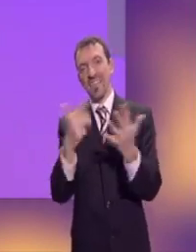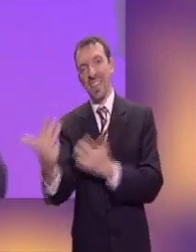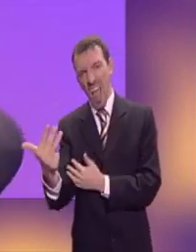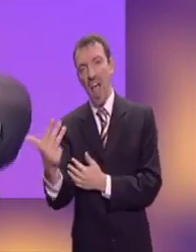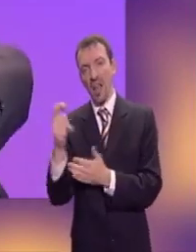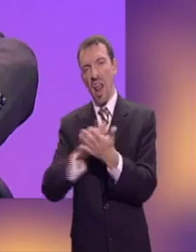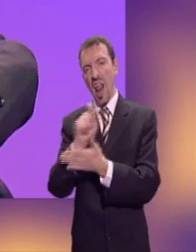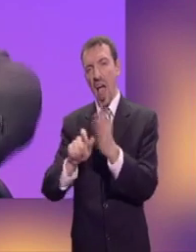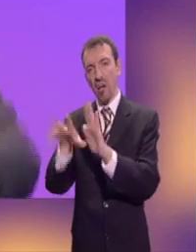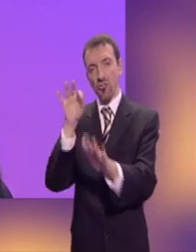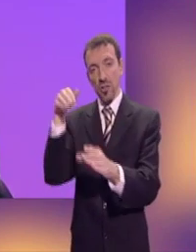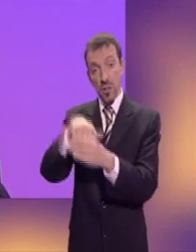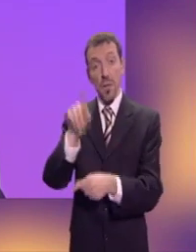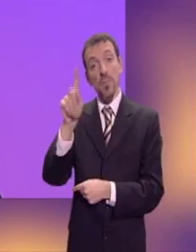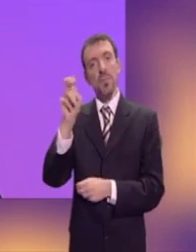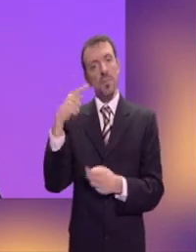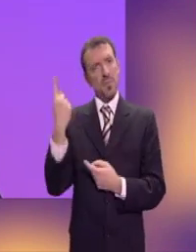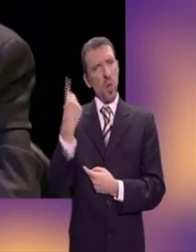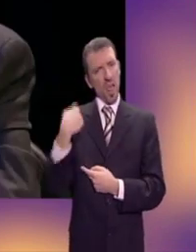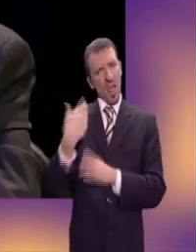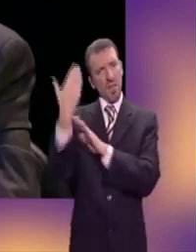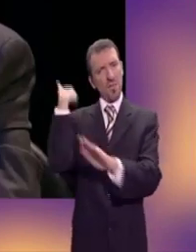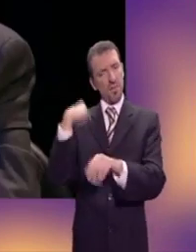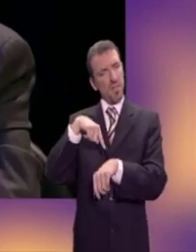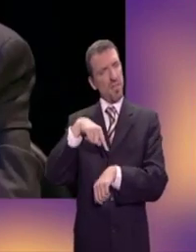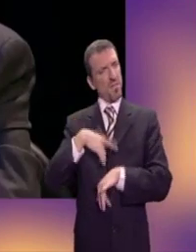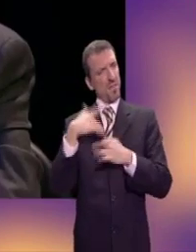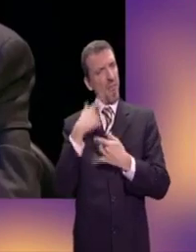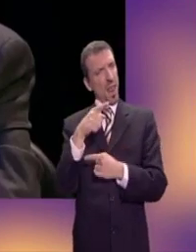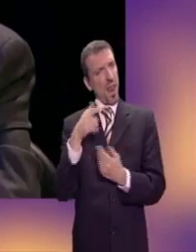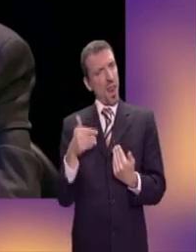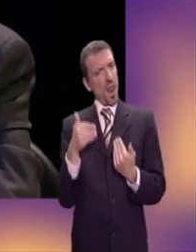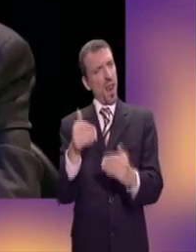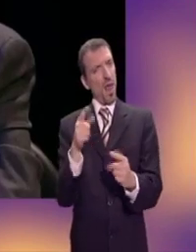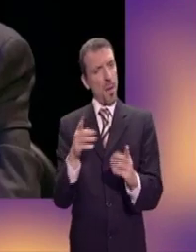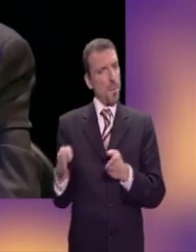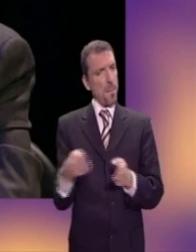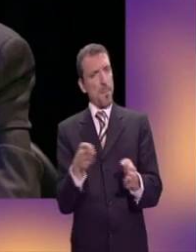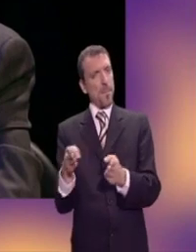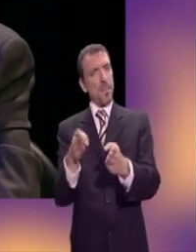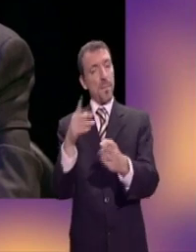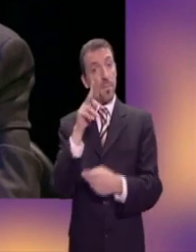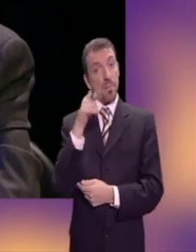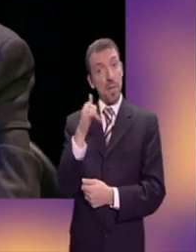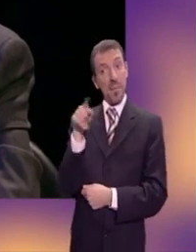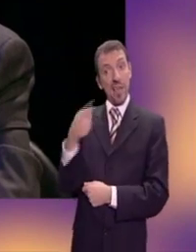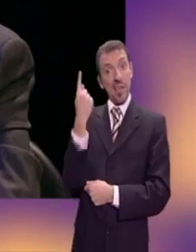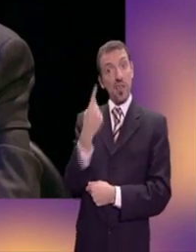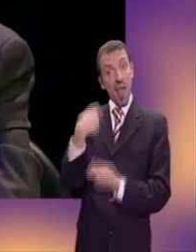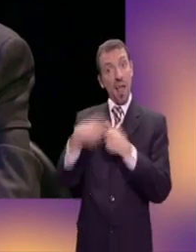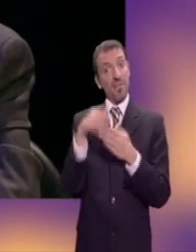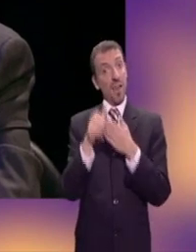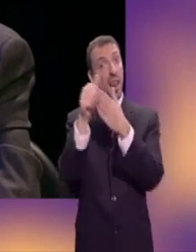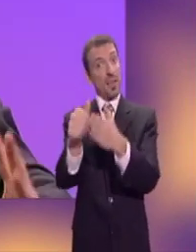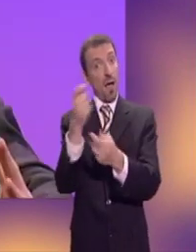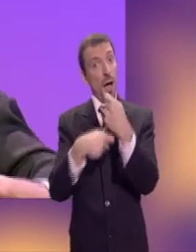but were you beginning to sense then that you were moving on a path which could well see you leave the Labour Party?